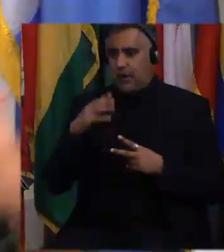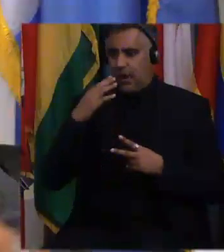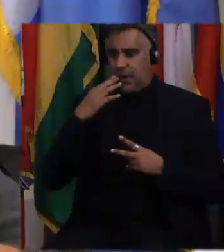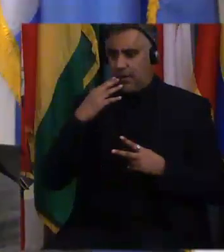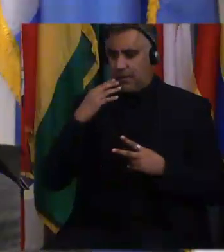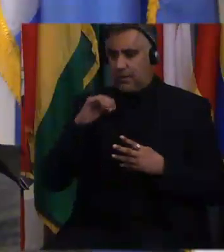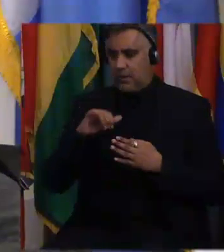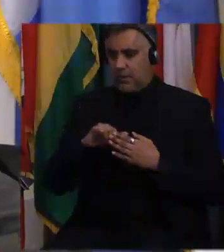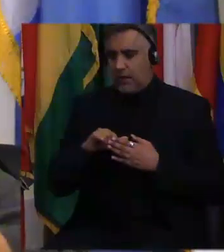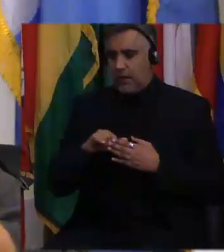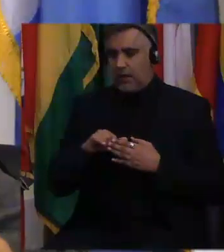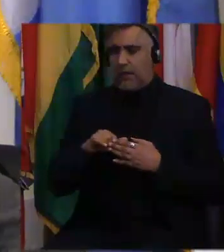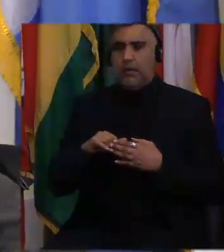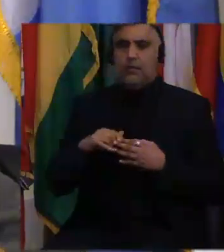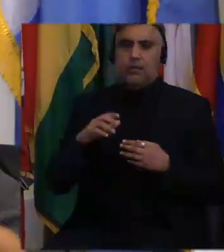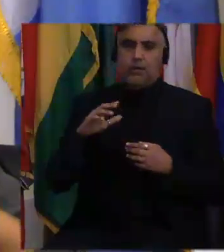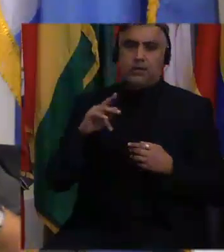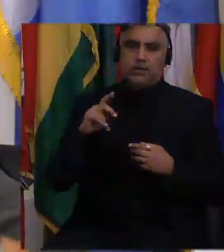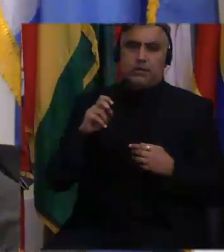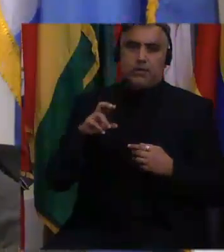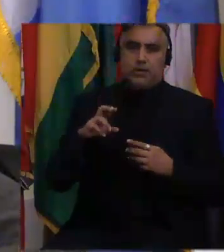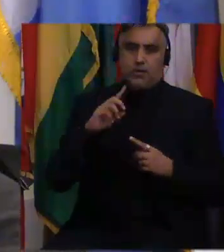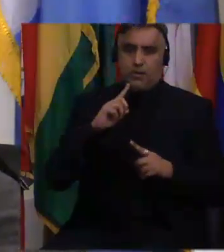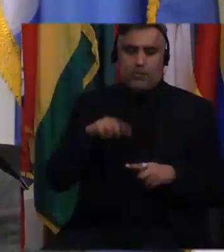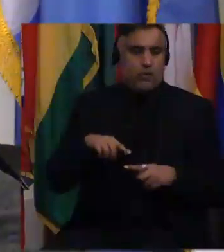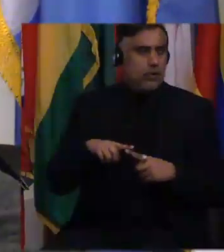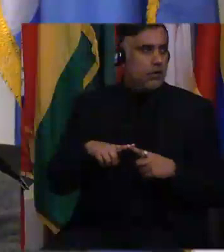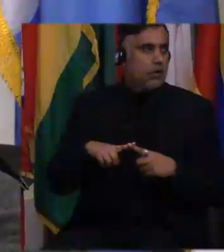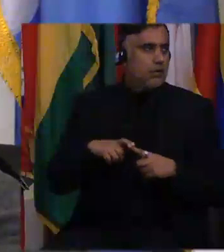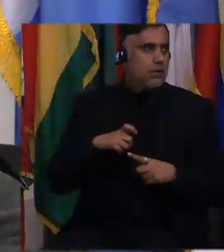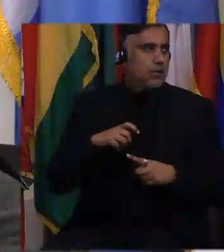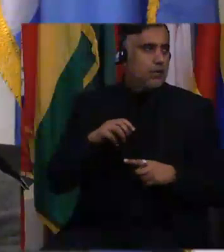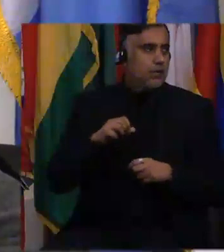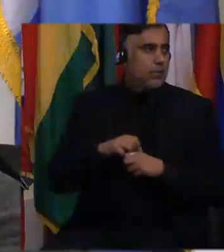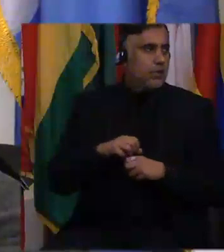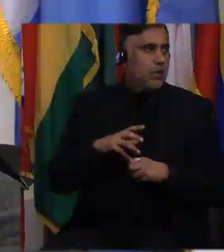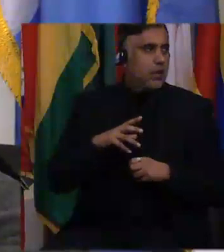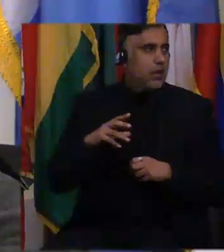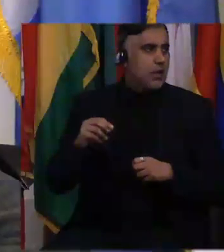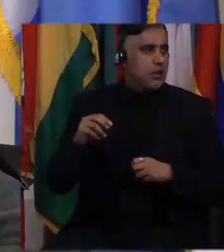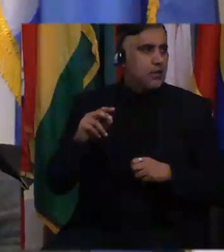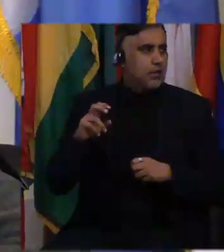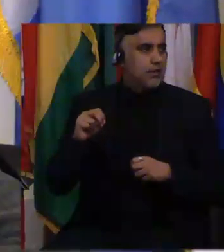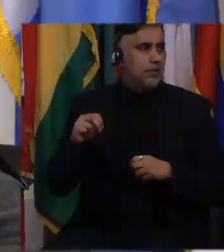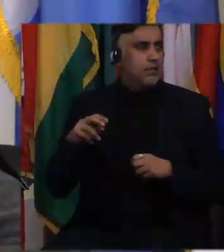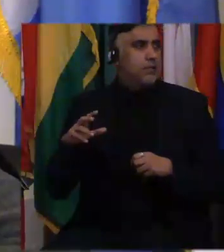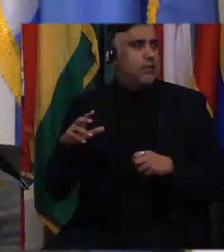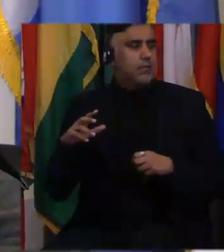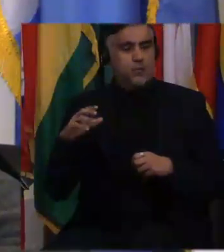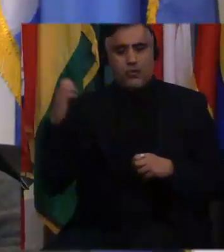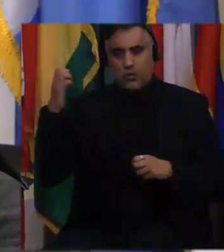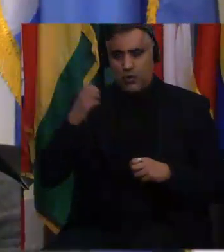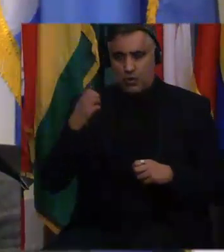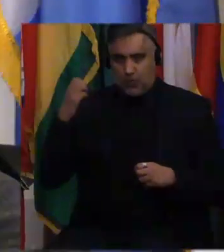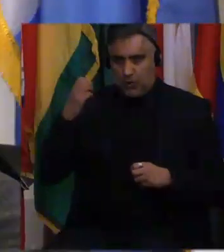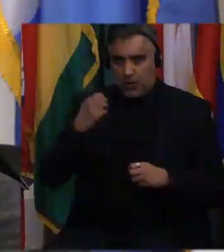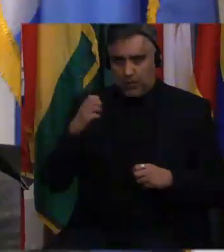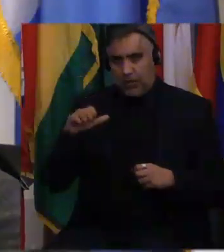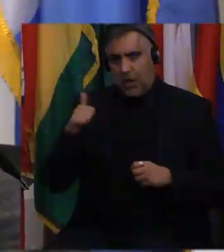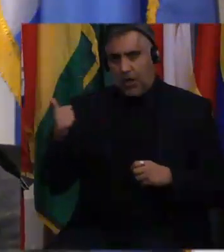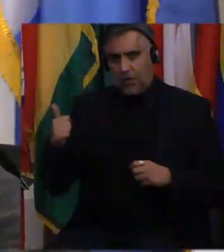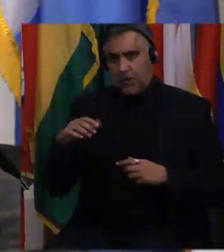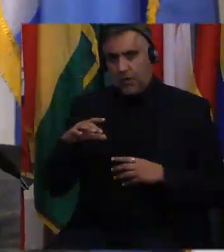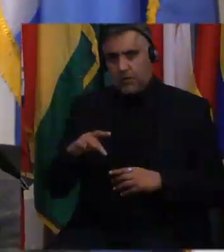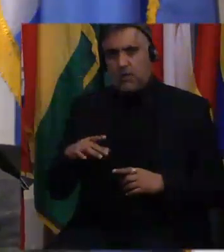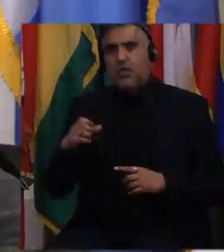from CEDAW reports, from the work of even Grevio in Europe, from other